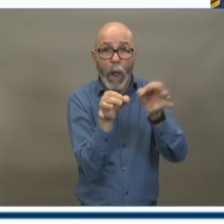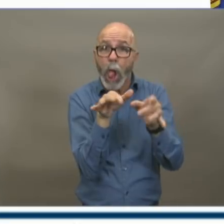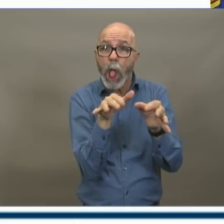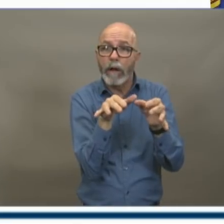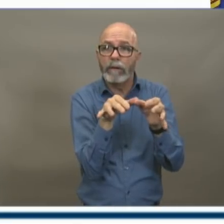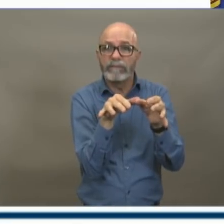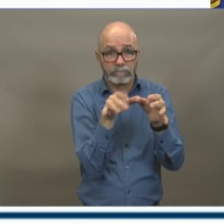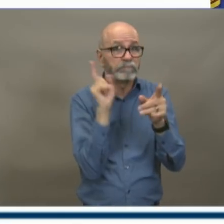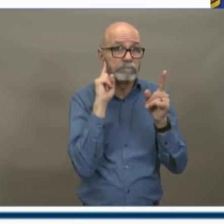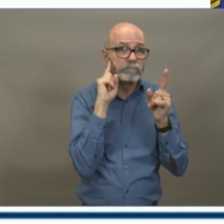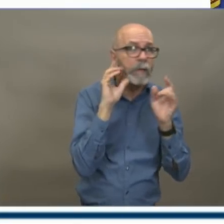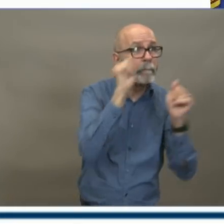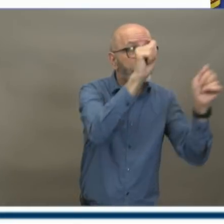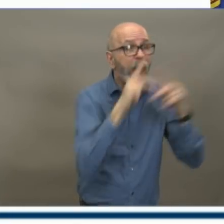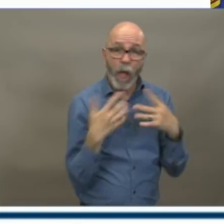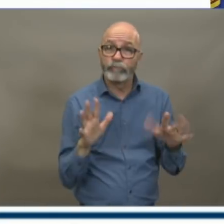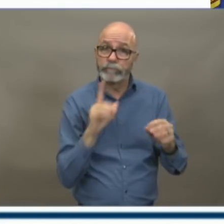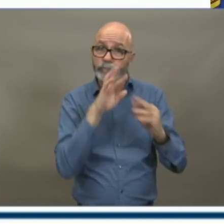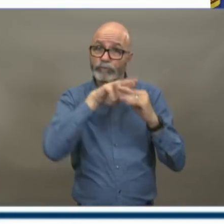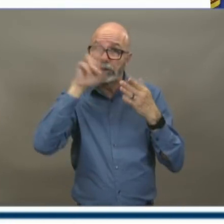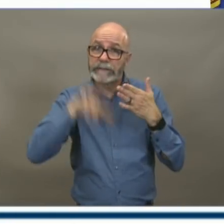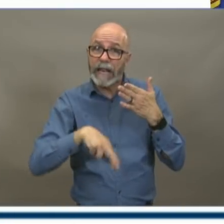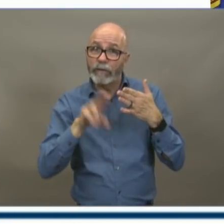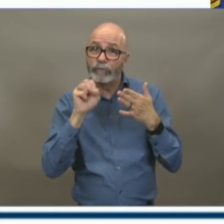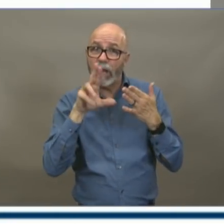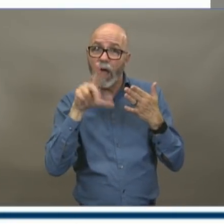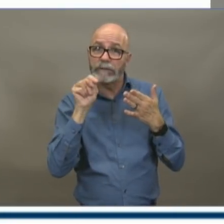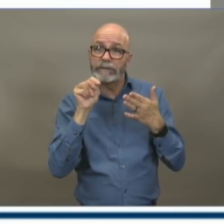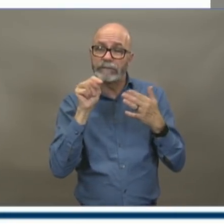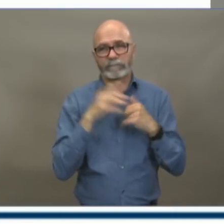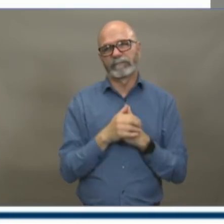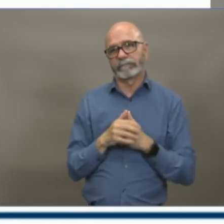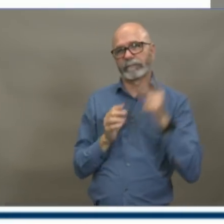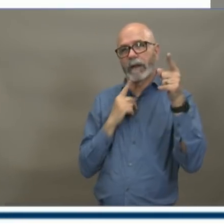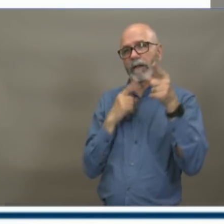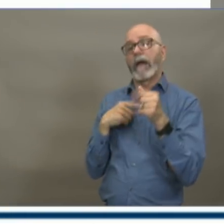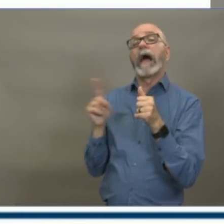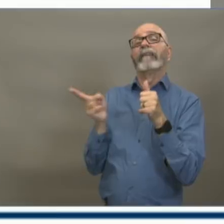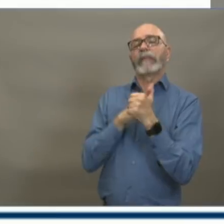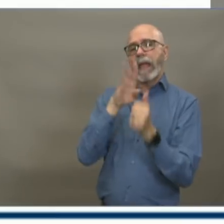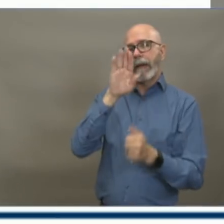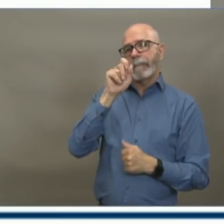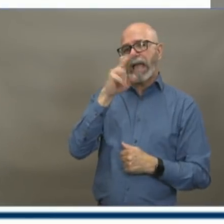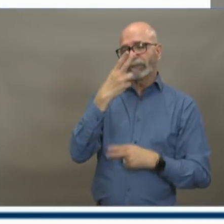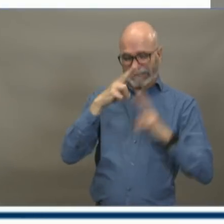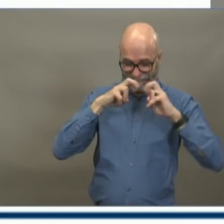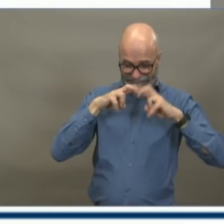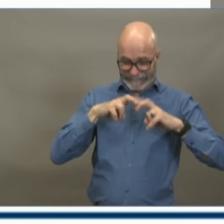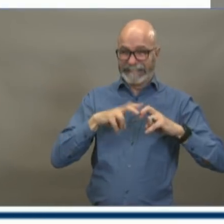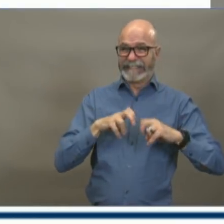they show? No, the first batch came back, and we batch them and we send them off every 2 weeks, and so we